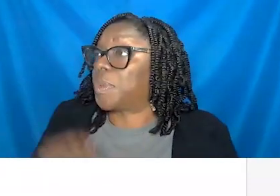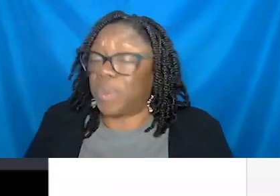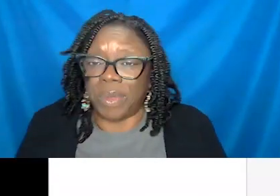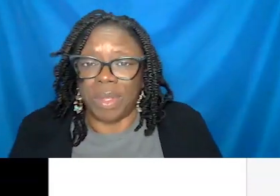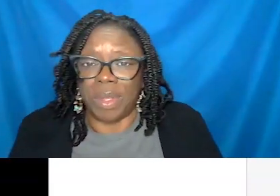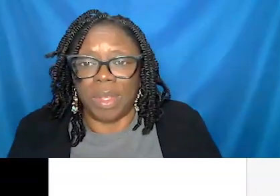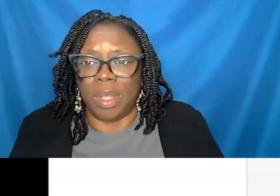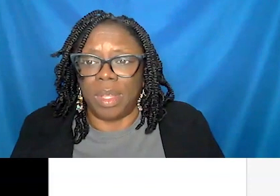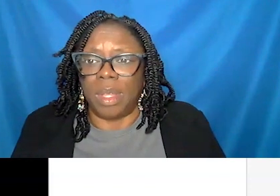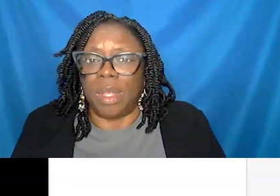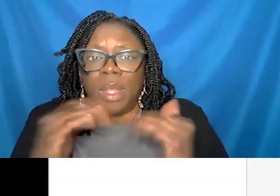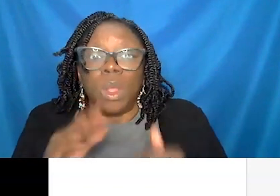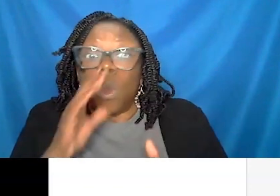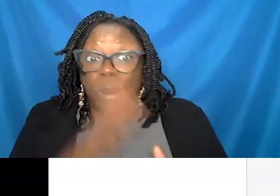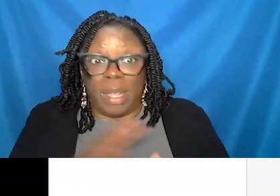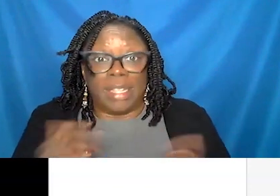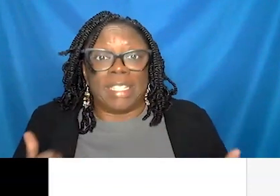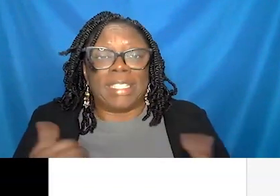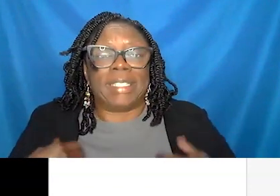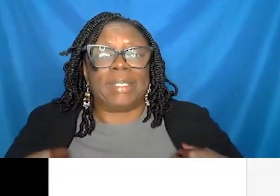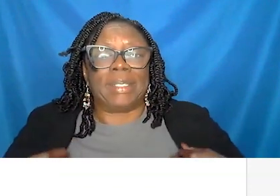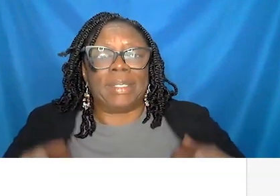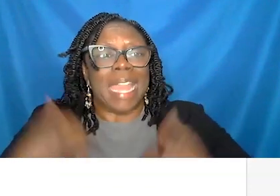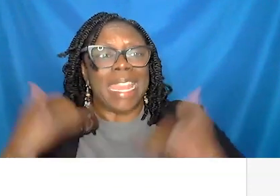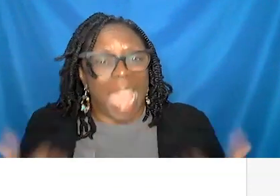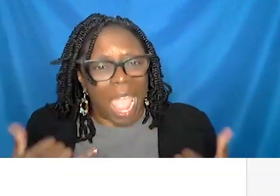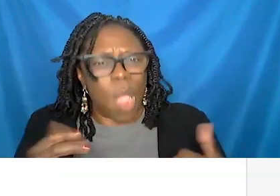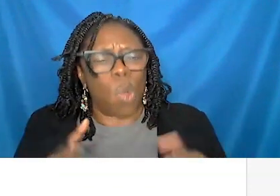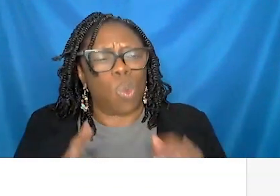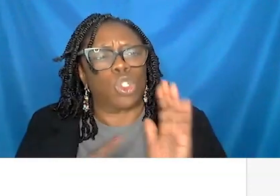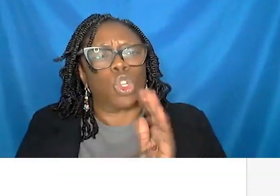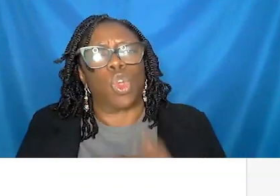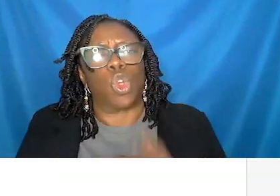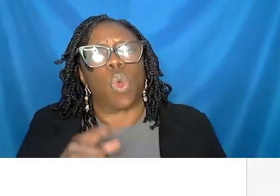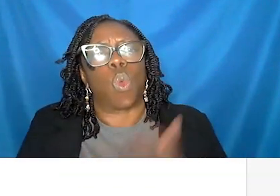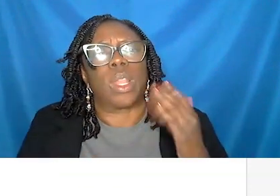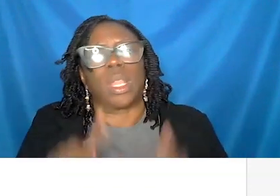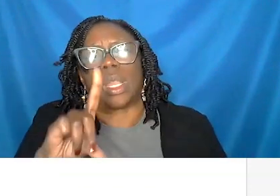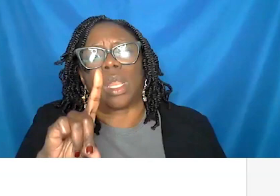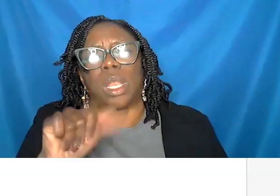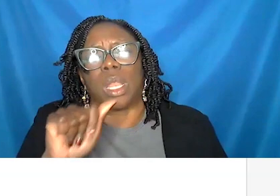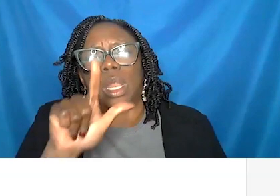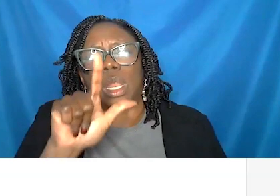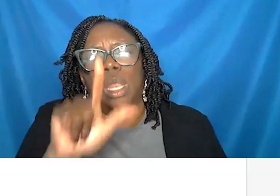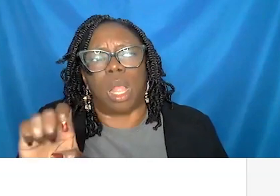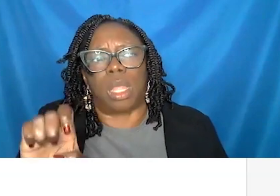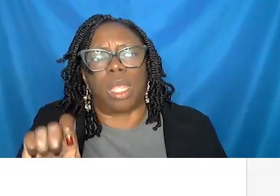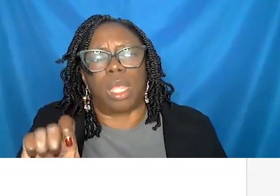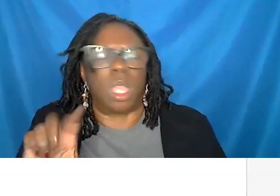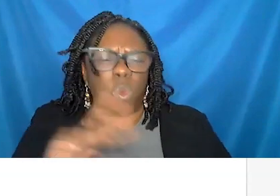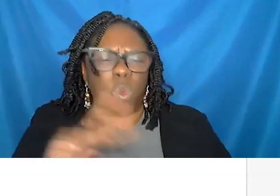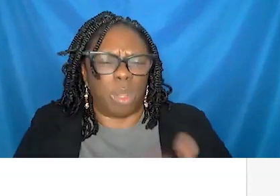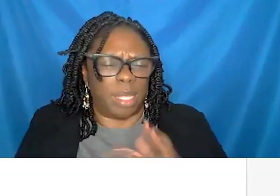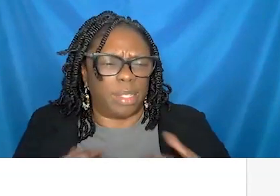Okay, so now we're gonna take a look at what Dolly is. So I'm just gonna start a new chat here. So Dolly is just another